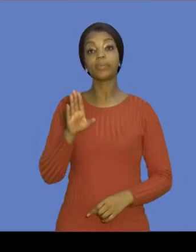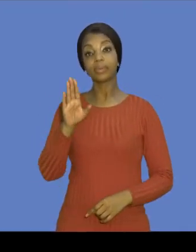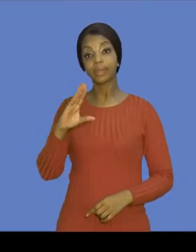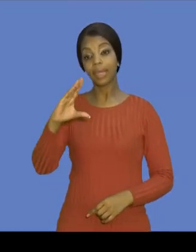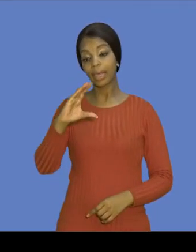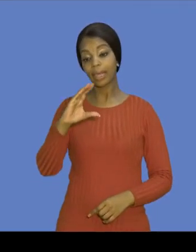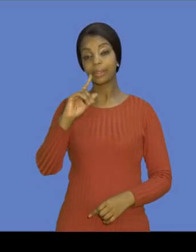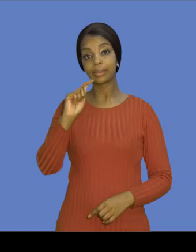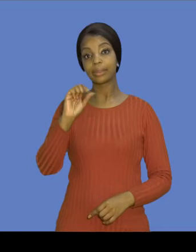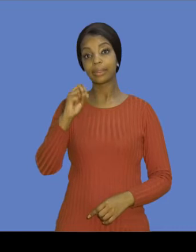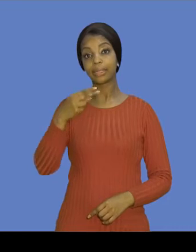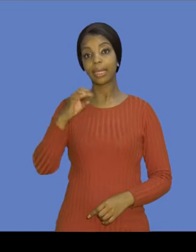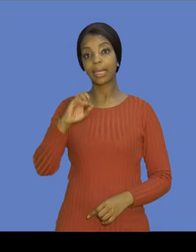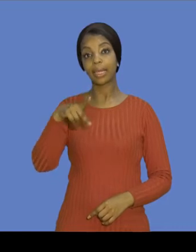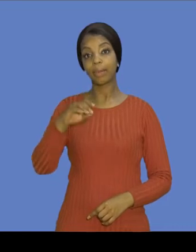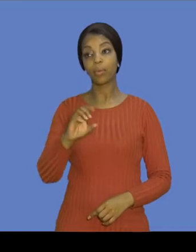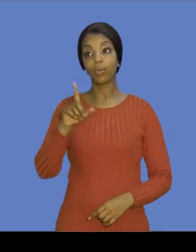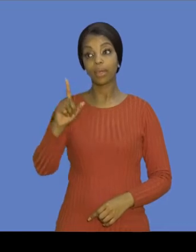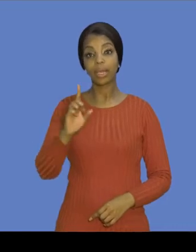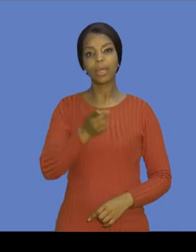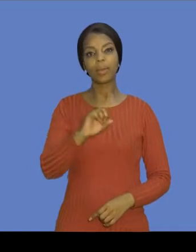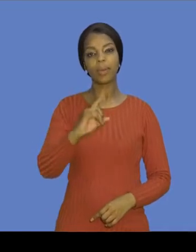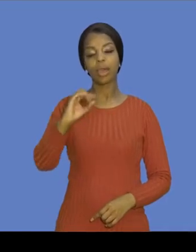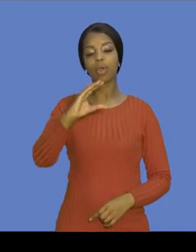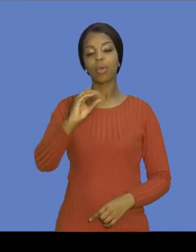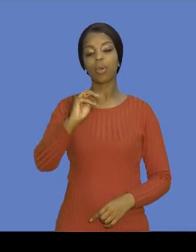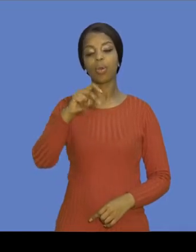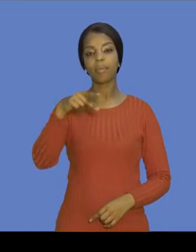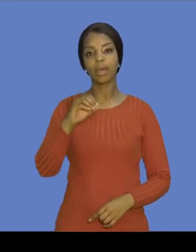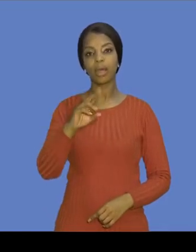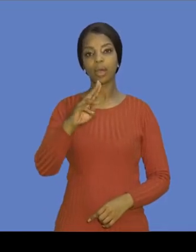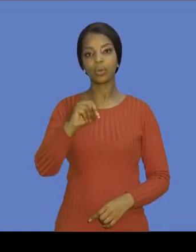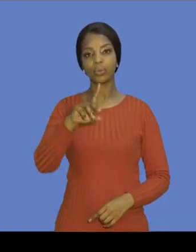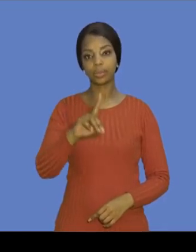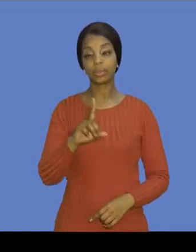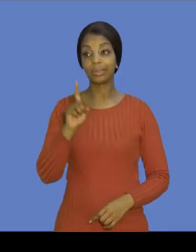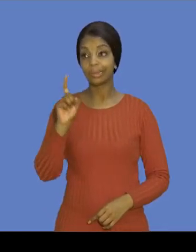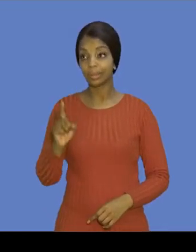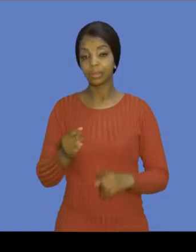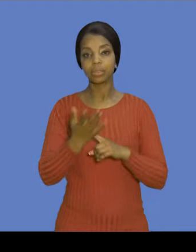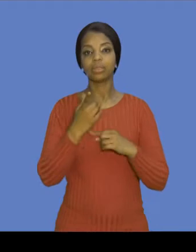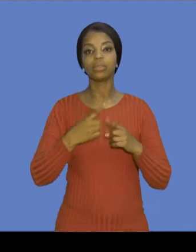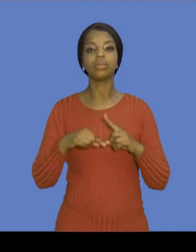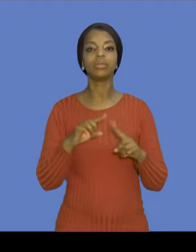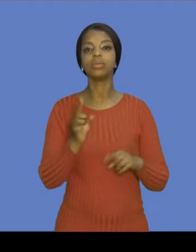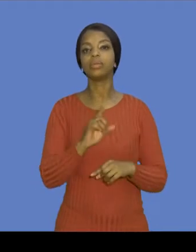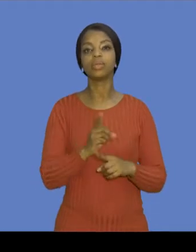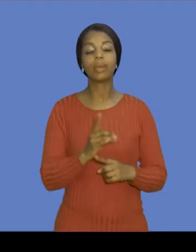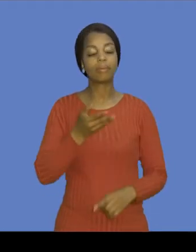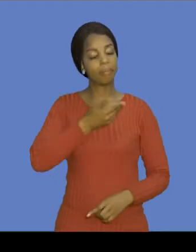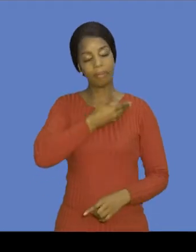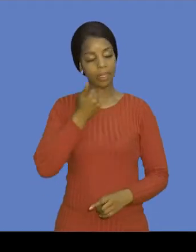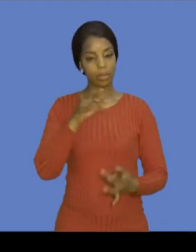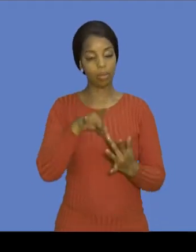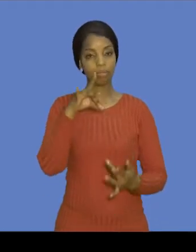interest, whereas Tshepo's growth is compound interest. So this tells us that the compound interest will